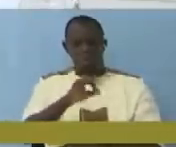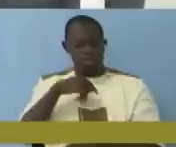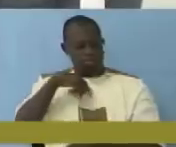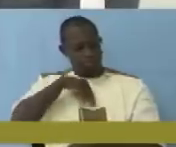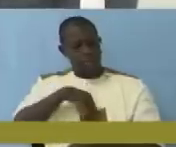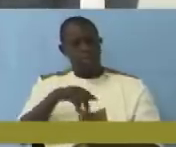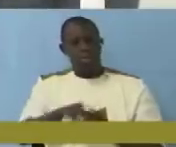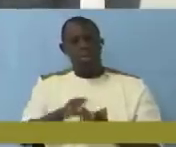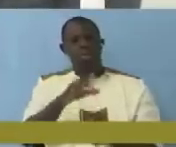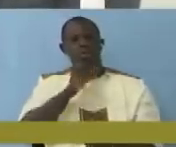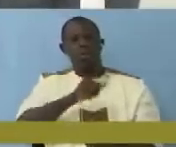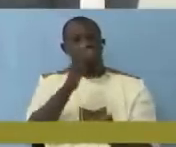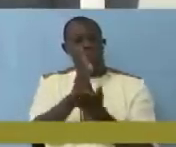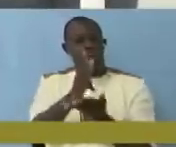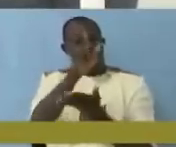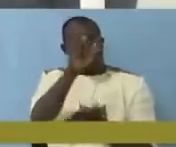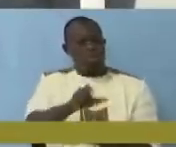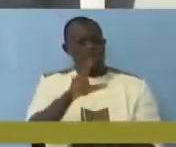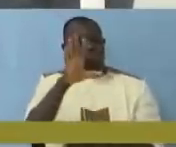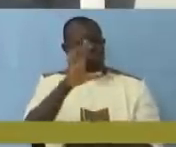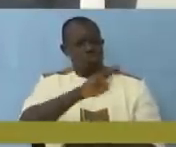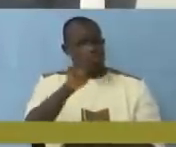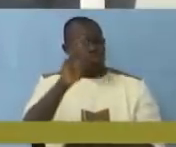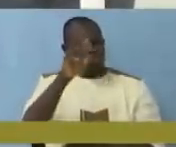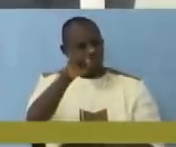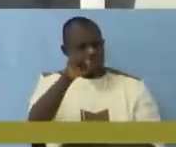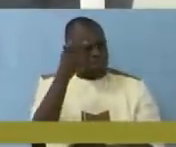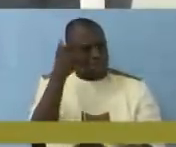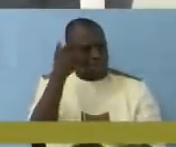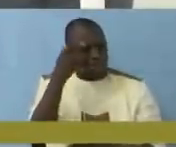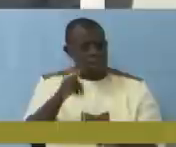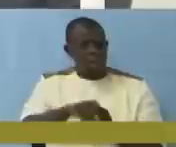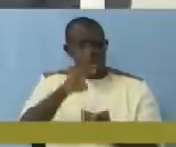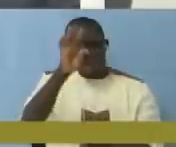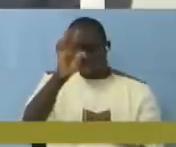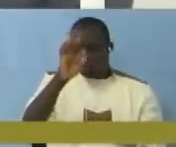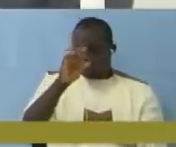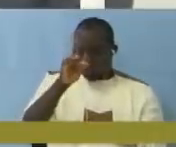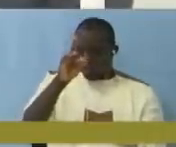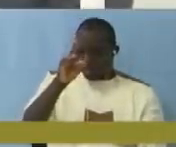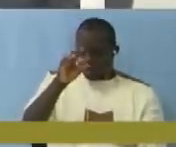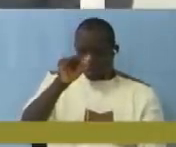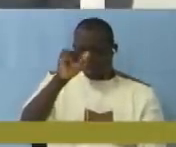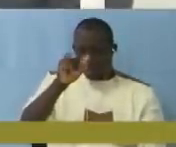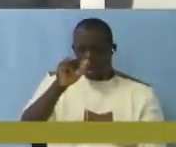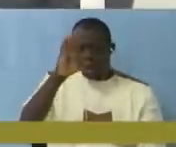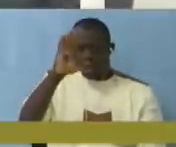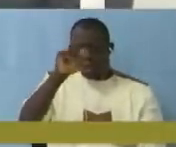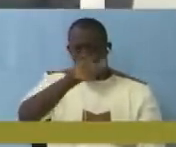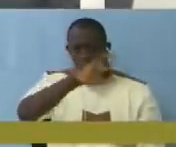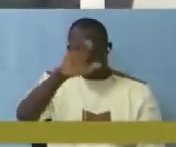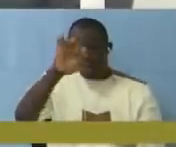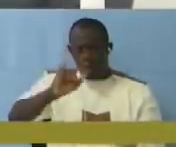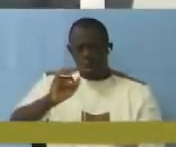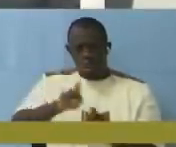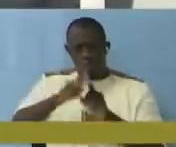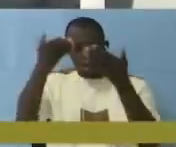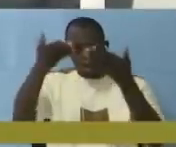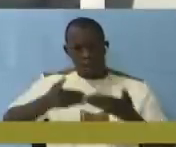you think Fodebari would necessarily be invited? He is the person viewed as the expert. As the